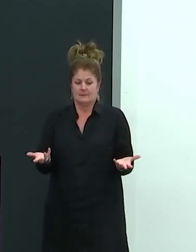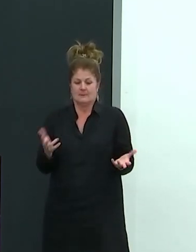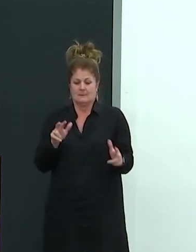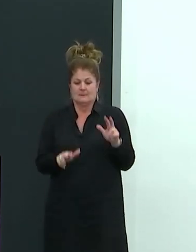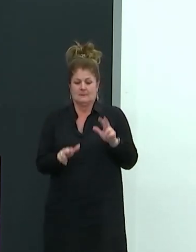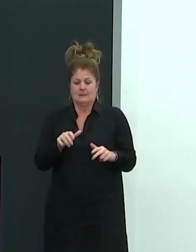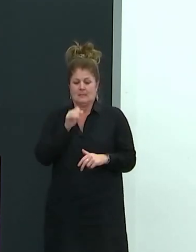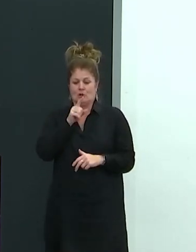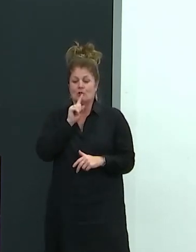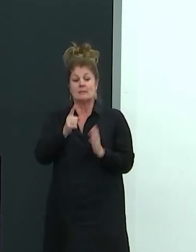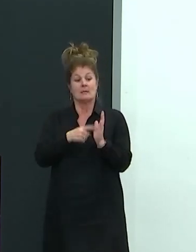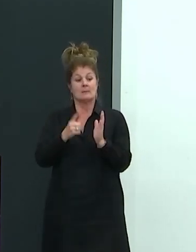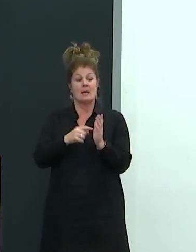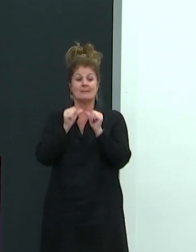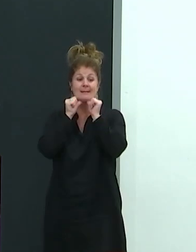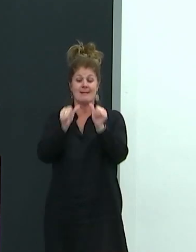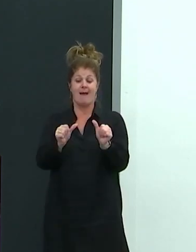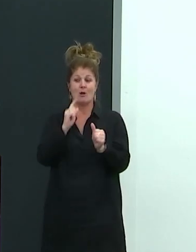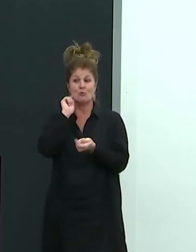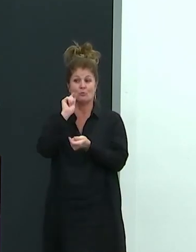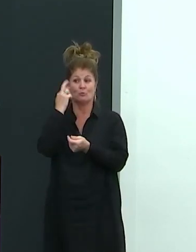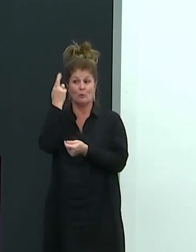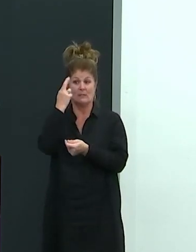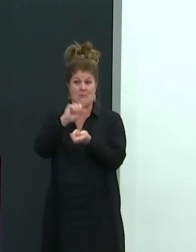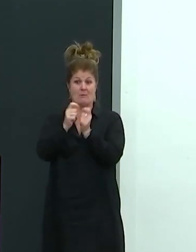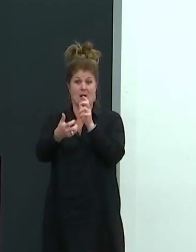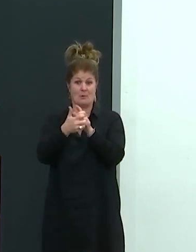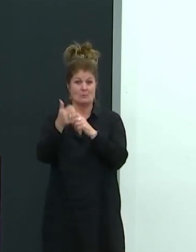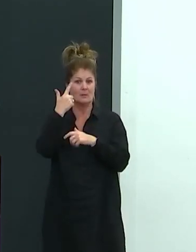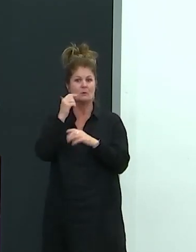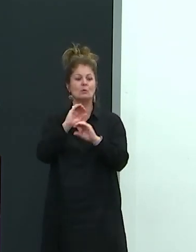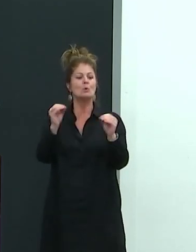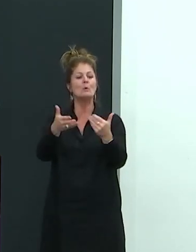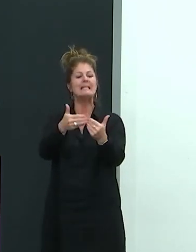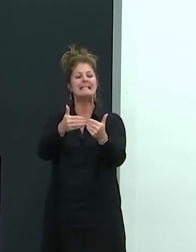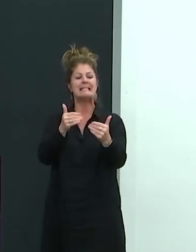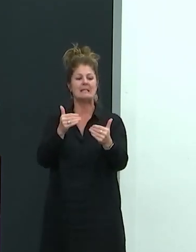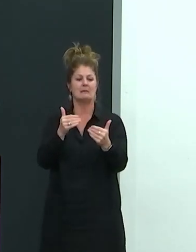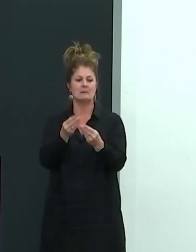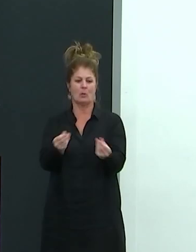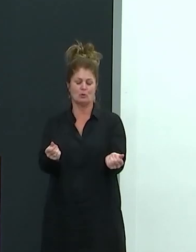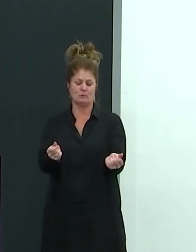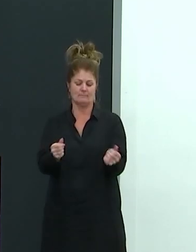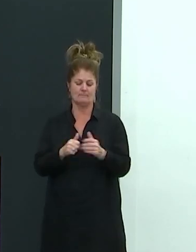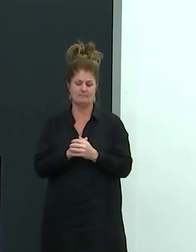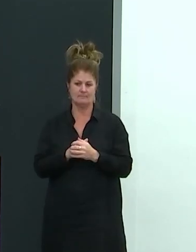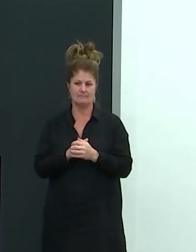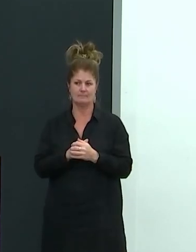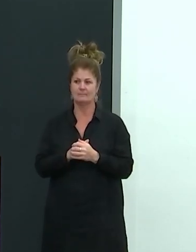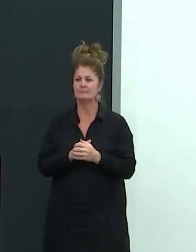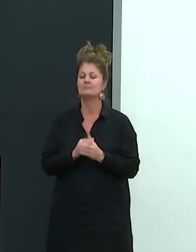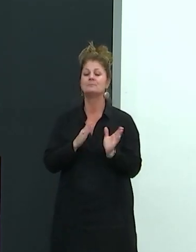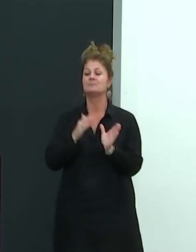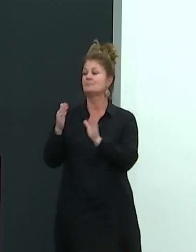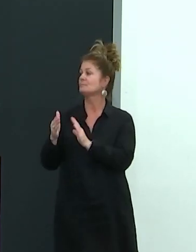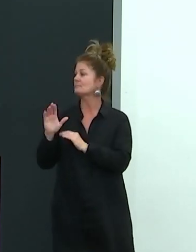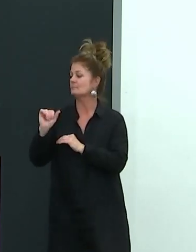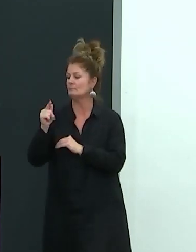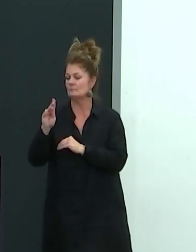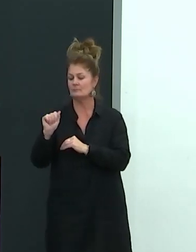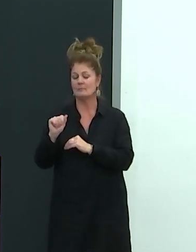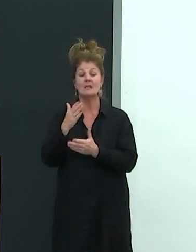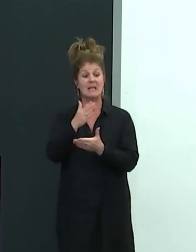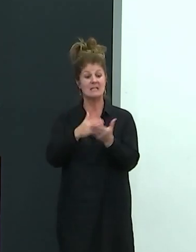deny reasonable accommodations because they don't see an easy solution. These are just some of the ethical questions